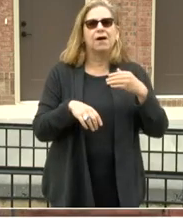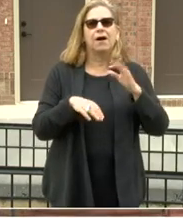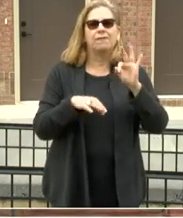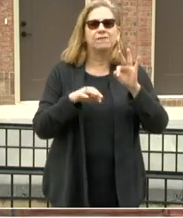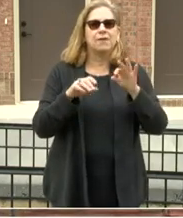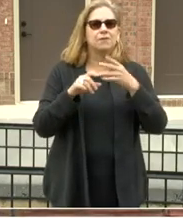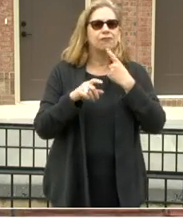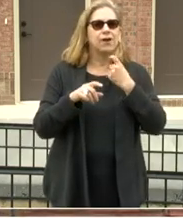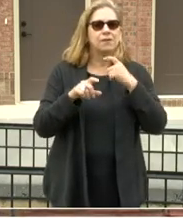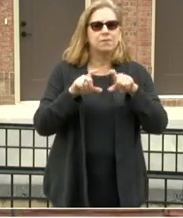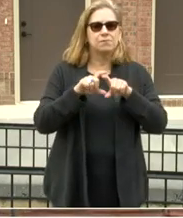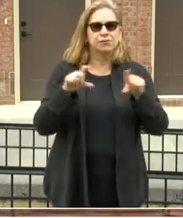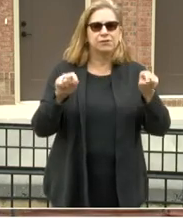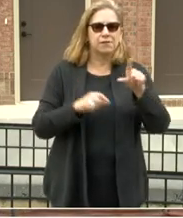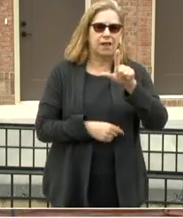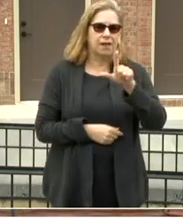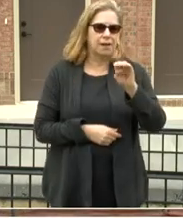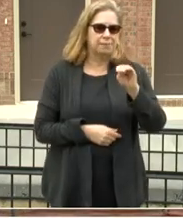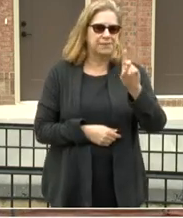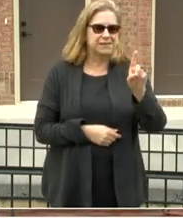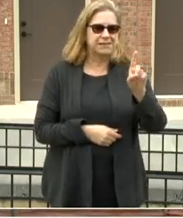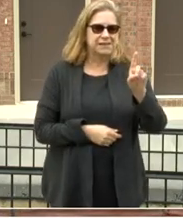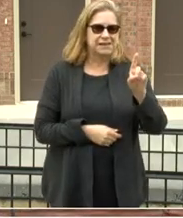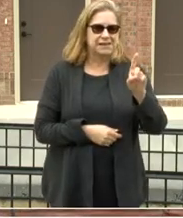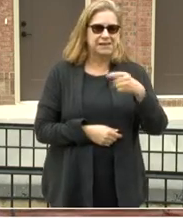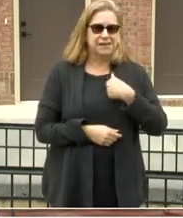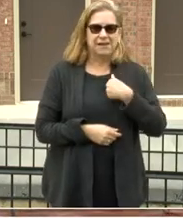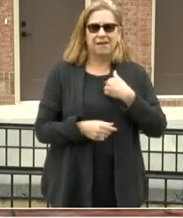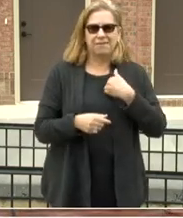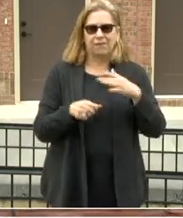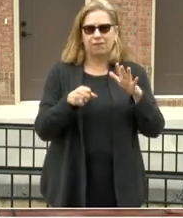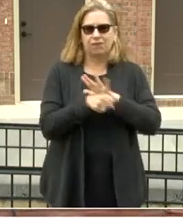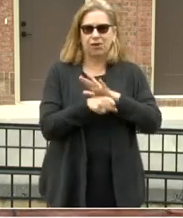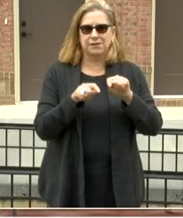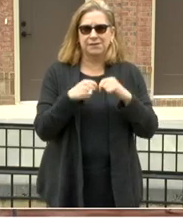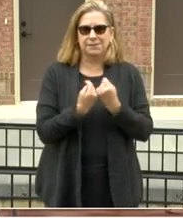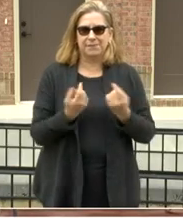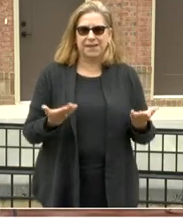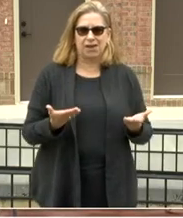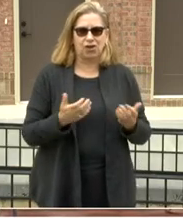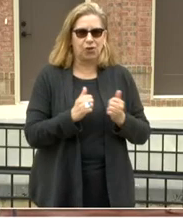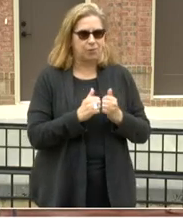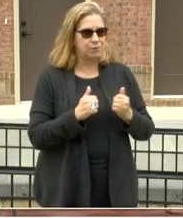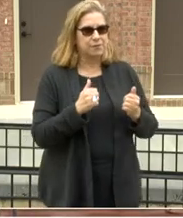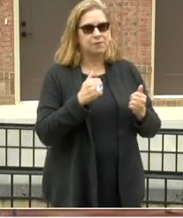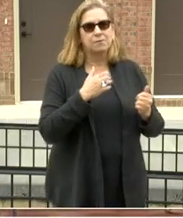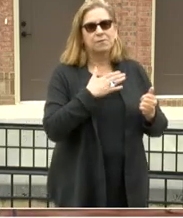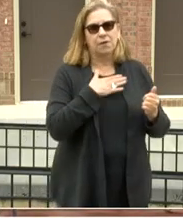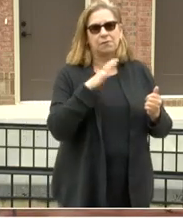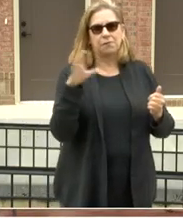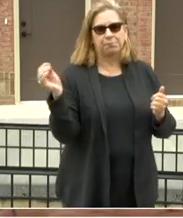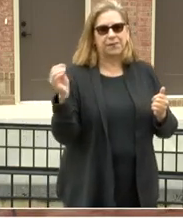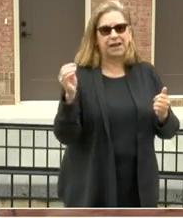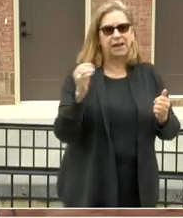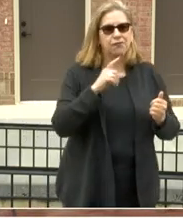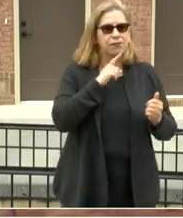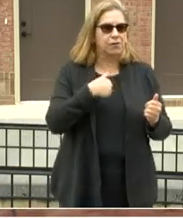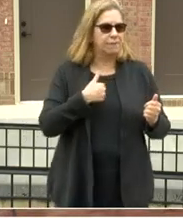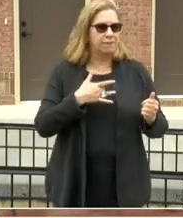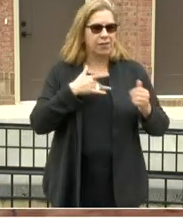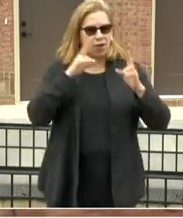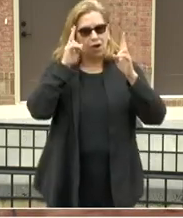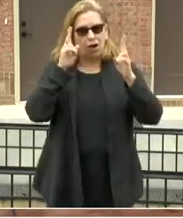team at Red Brick and our partners at the Knutson Company, we're honored to join Mayor